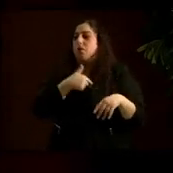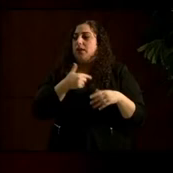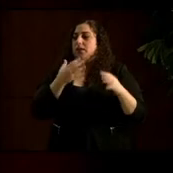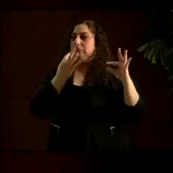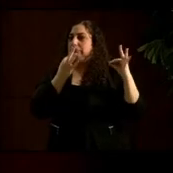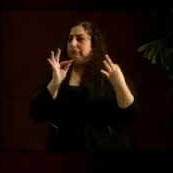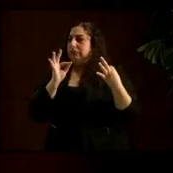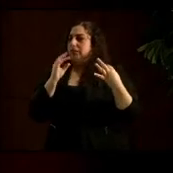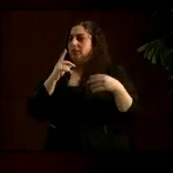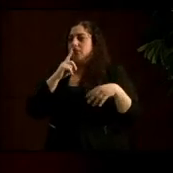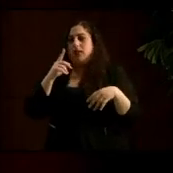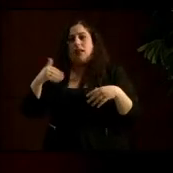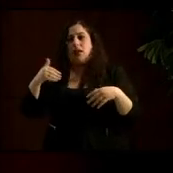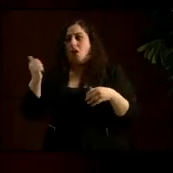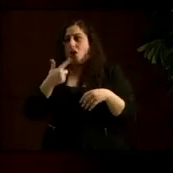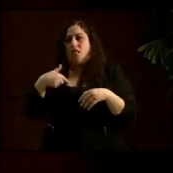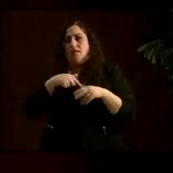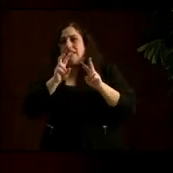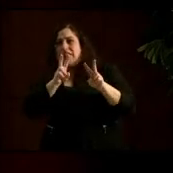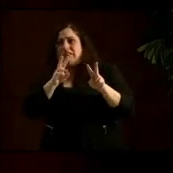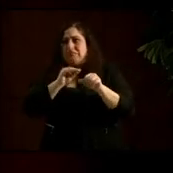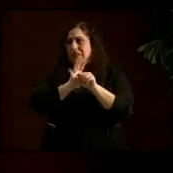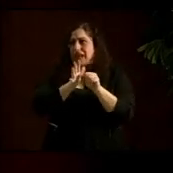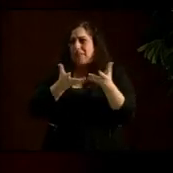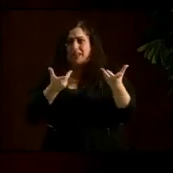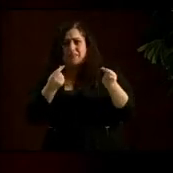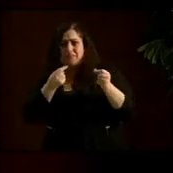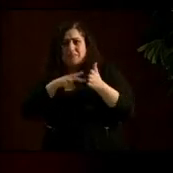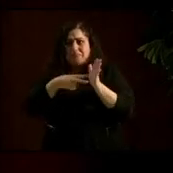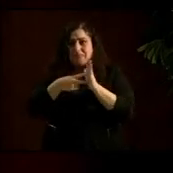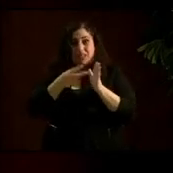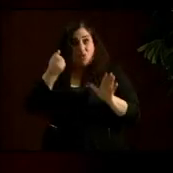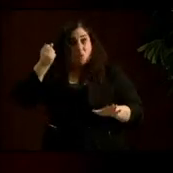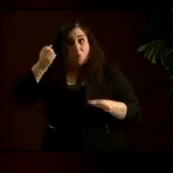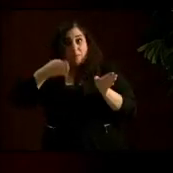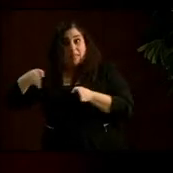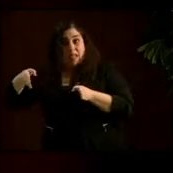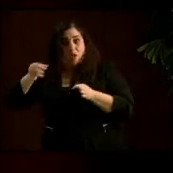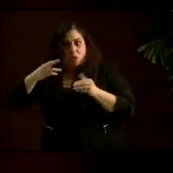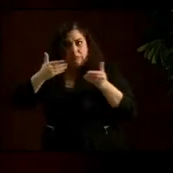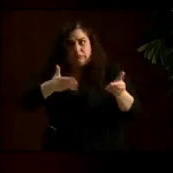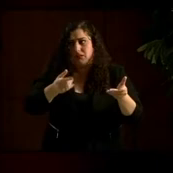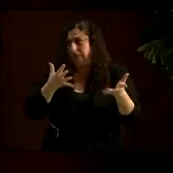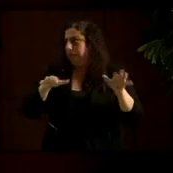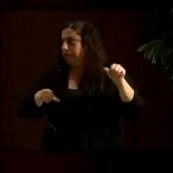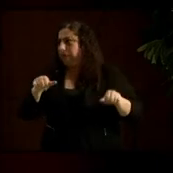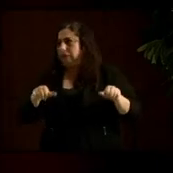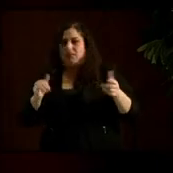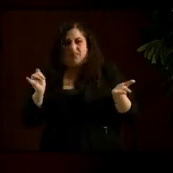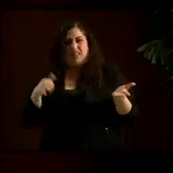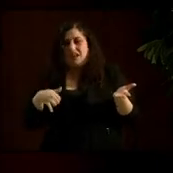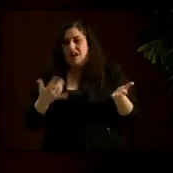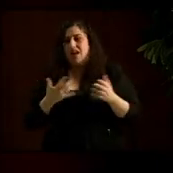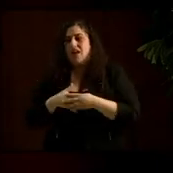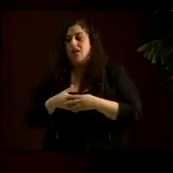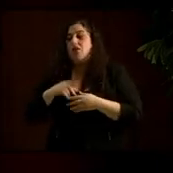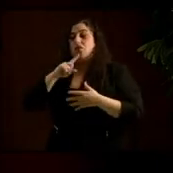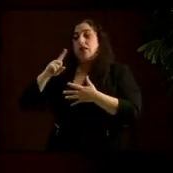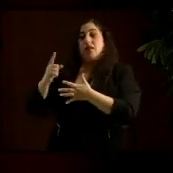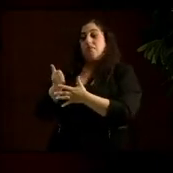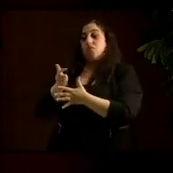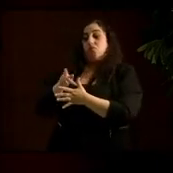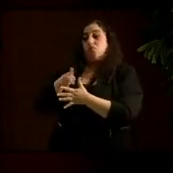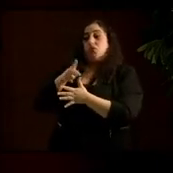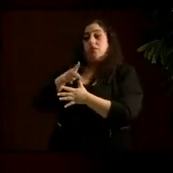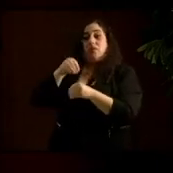identified together, and which are reflected in our strategic plan, are more resilient than any disruption, even a